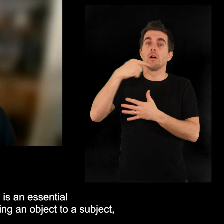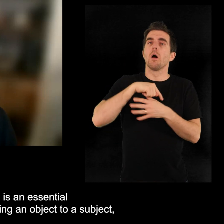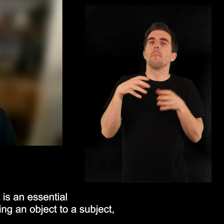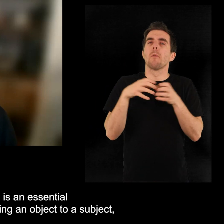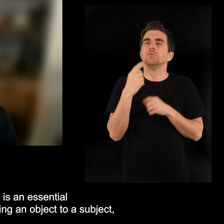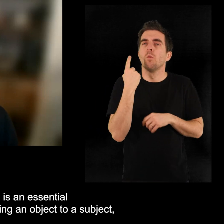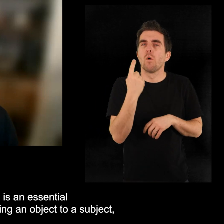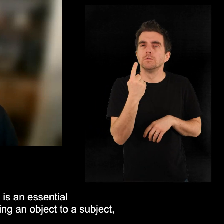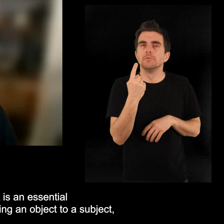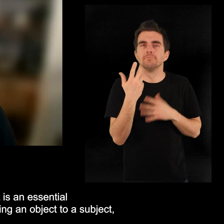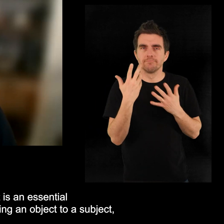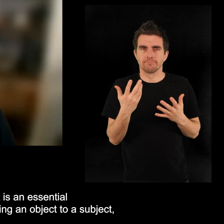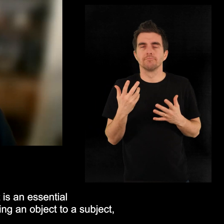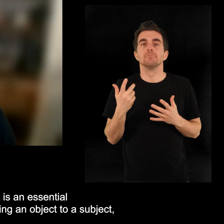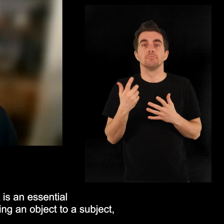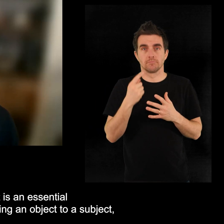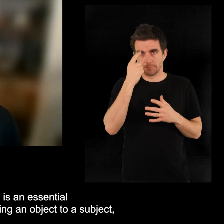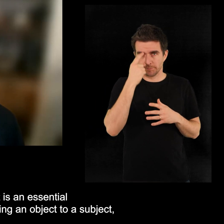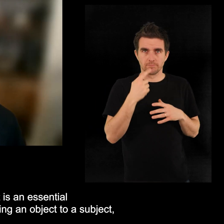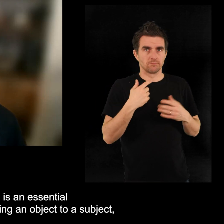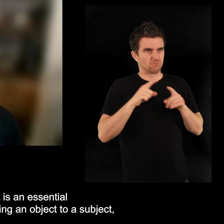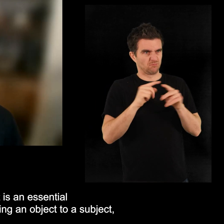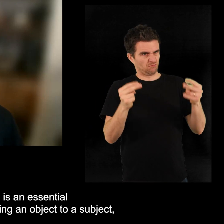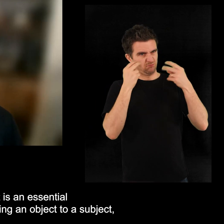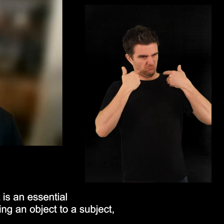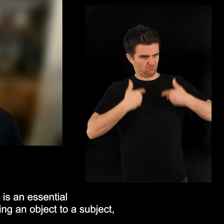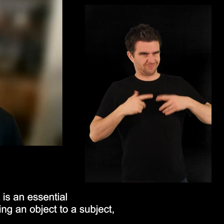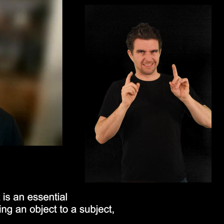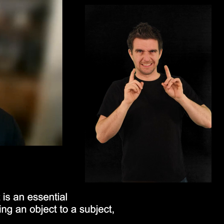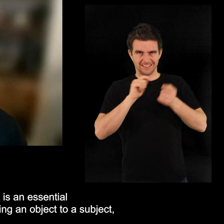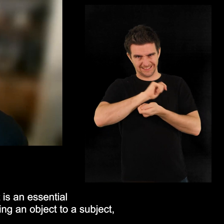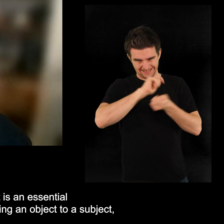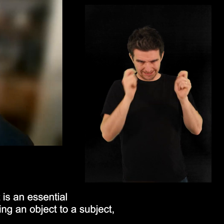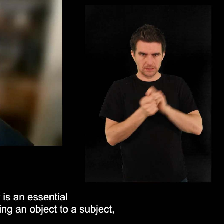module 1, it is an essential part of the